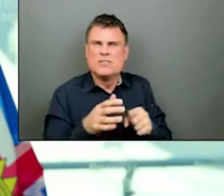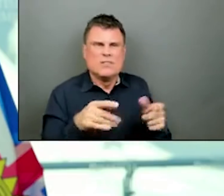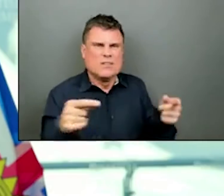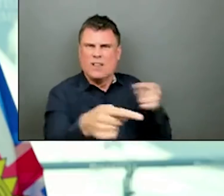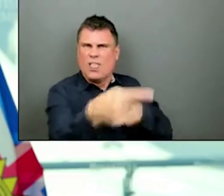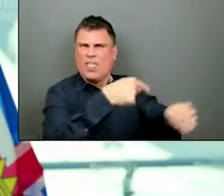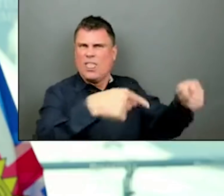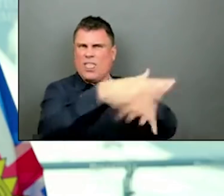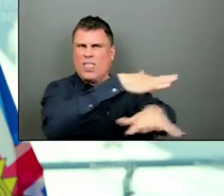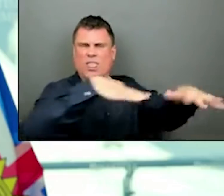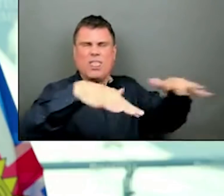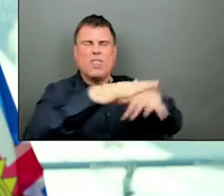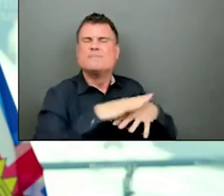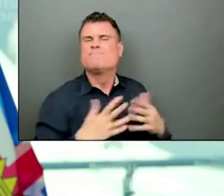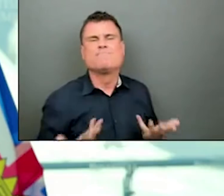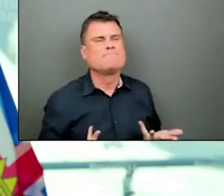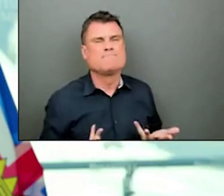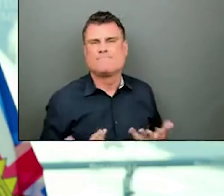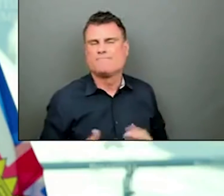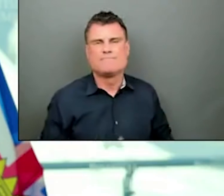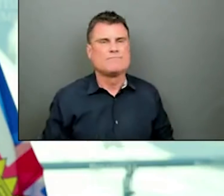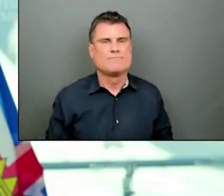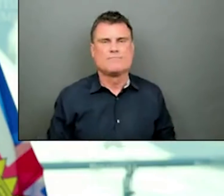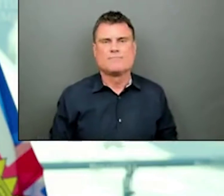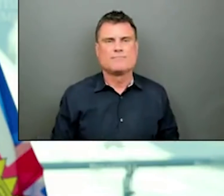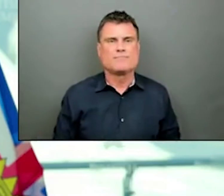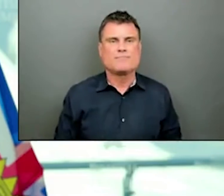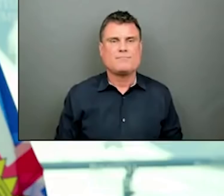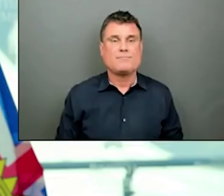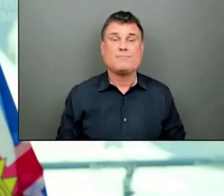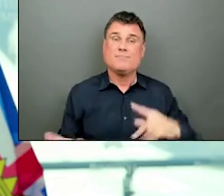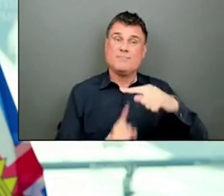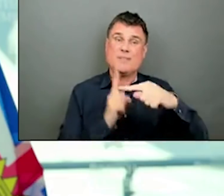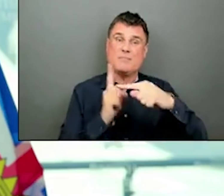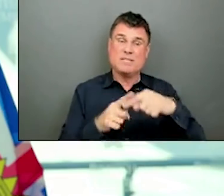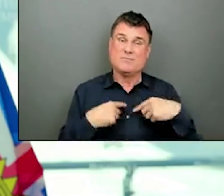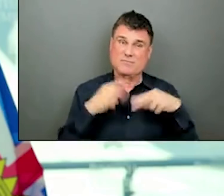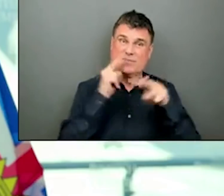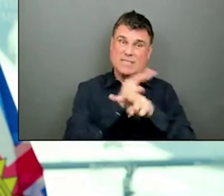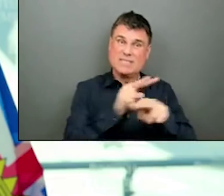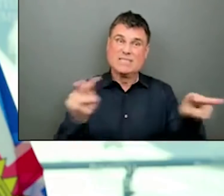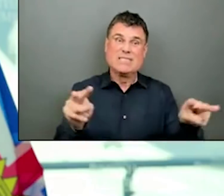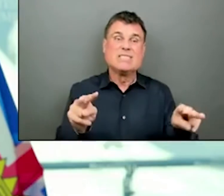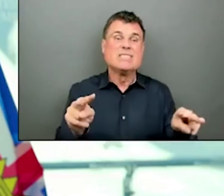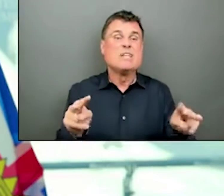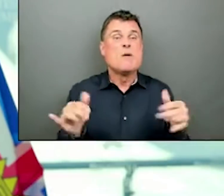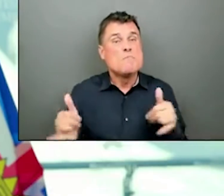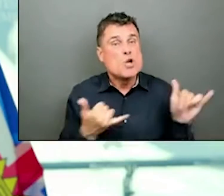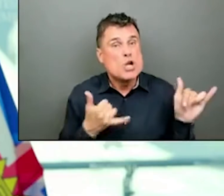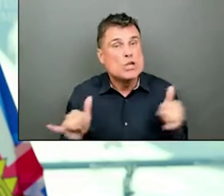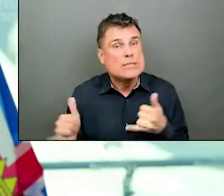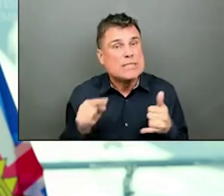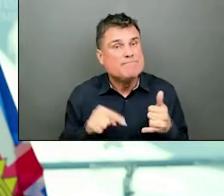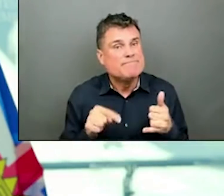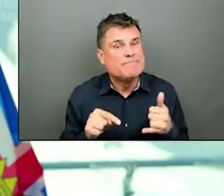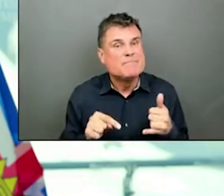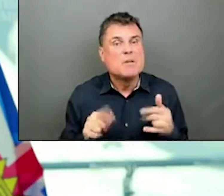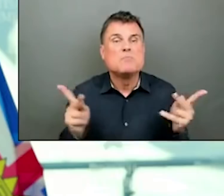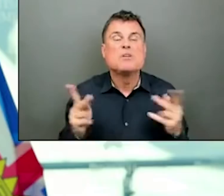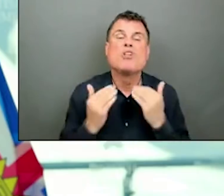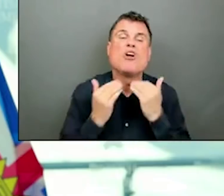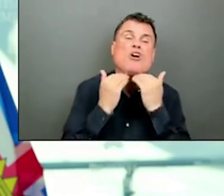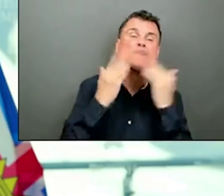And when we see sometimes the things that are happening with parties or events or people not taking it